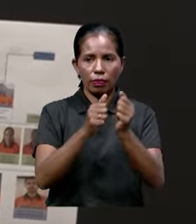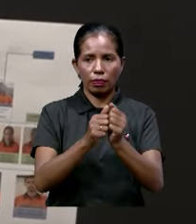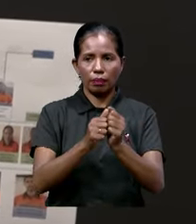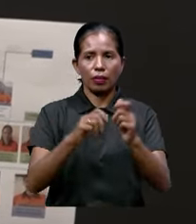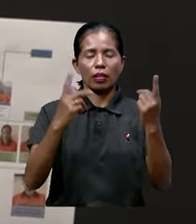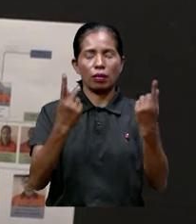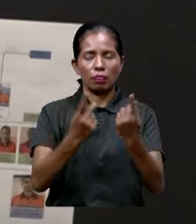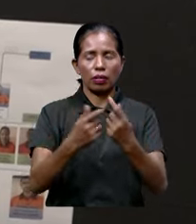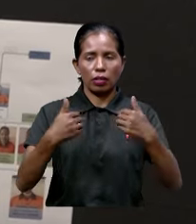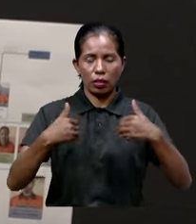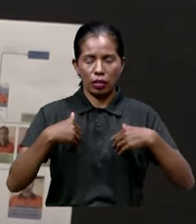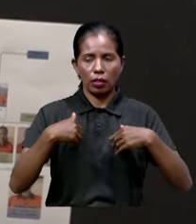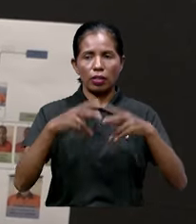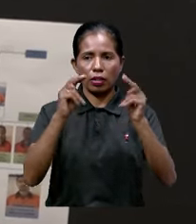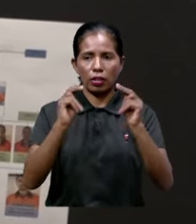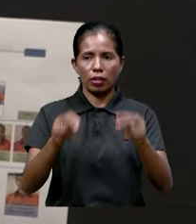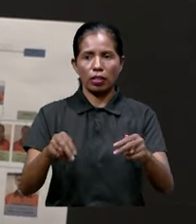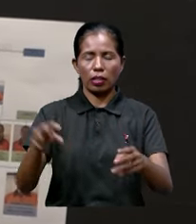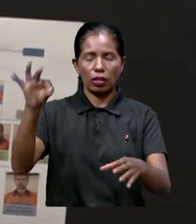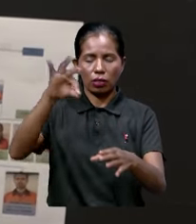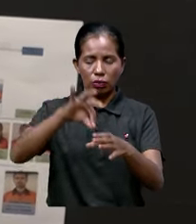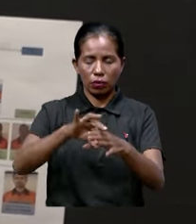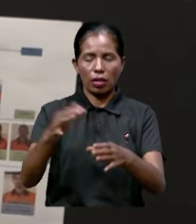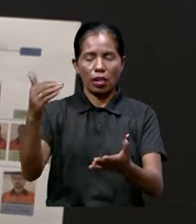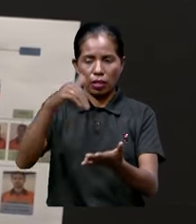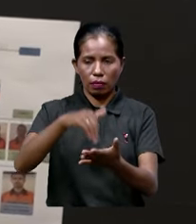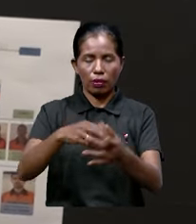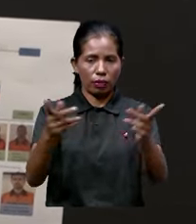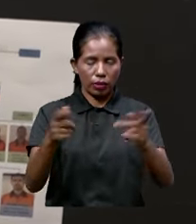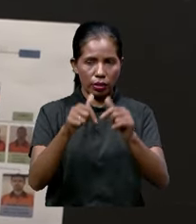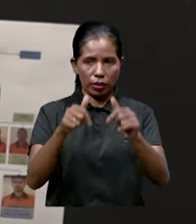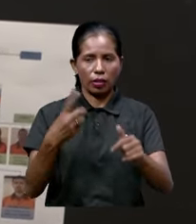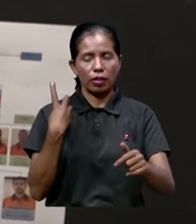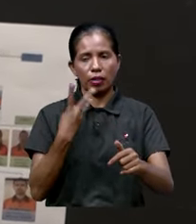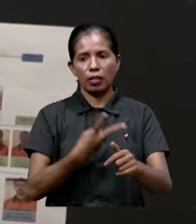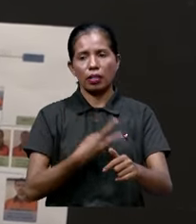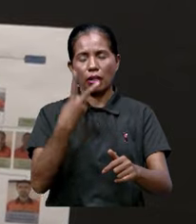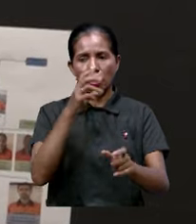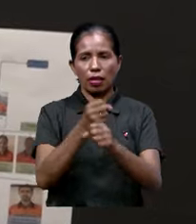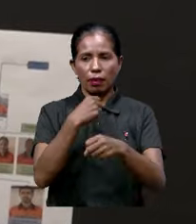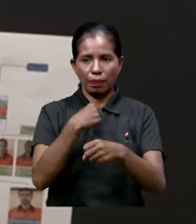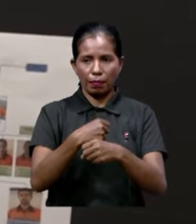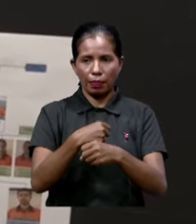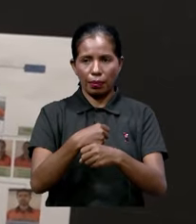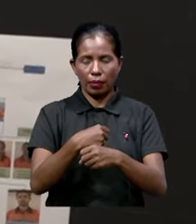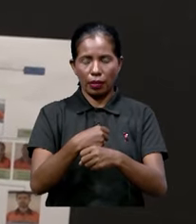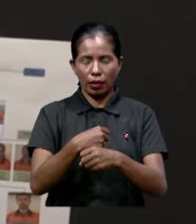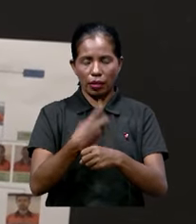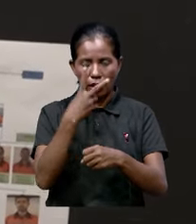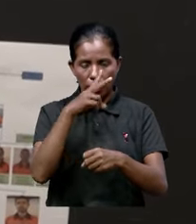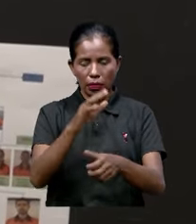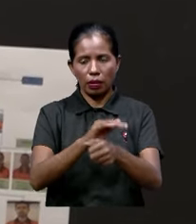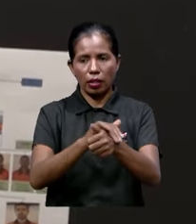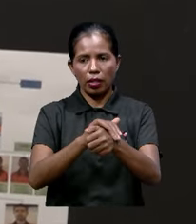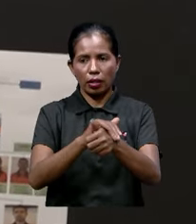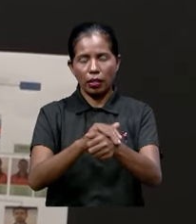kompanya iha obligatorio tenser konserva filafali fatin dan antaun ita halo ami halo conserva ba len opinion